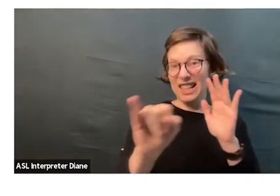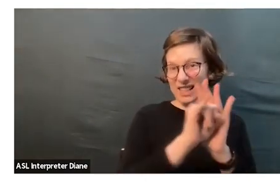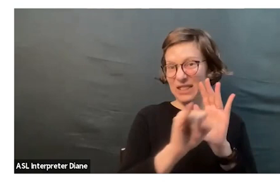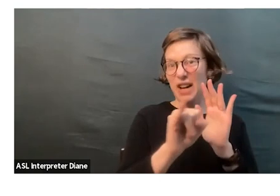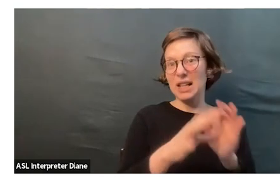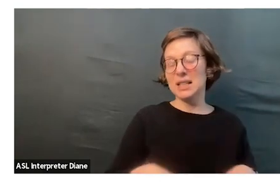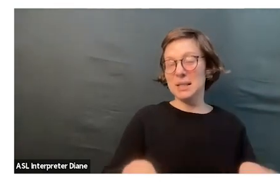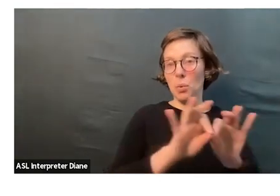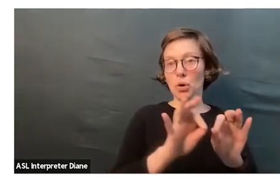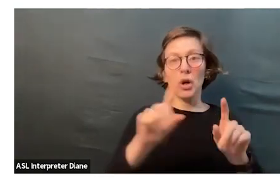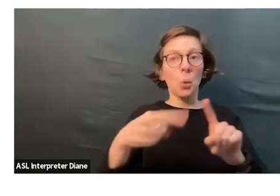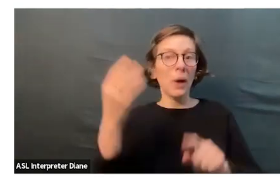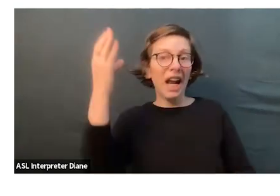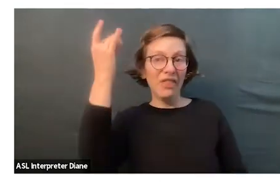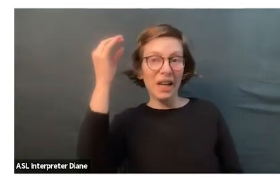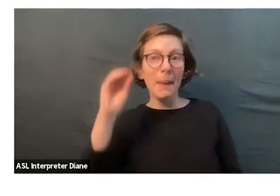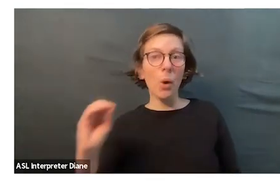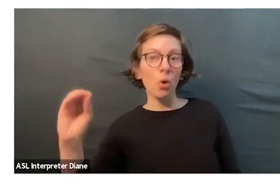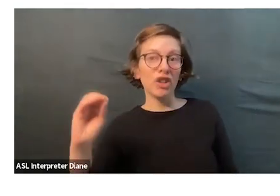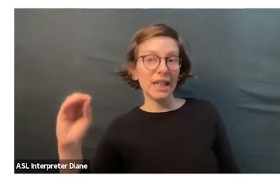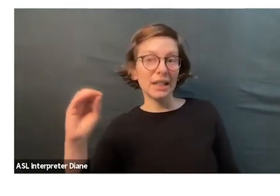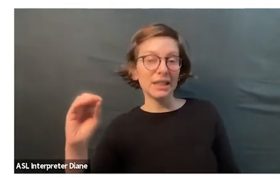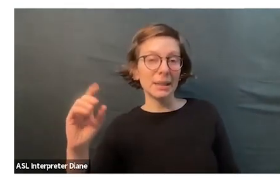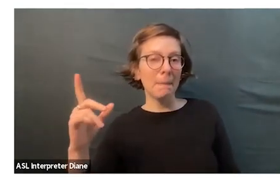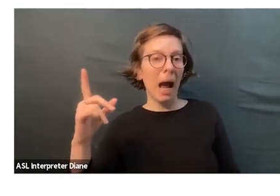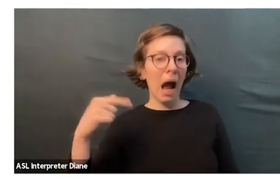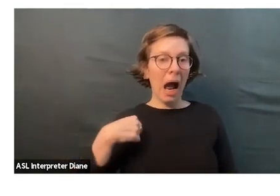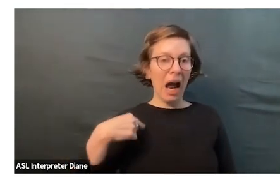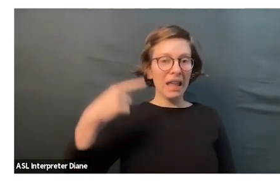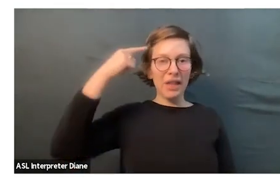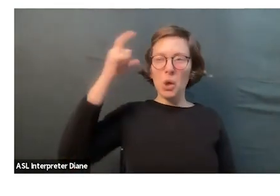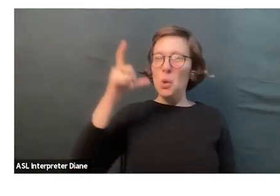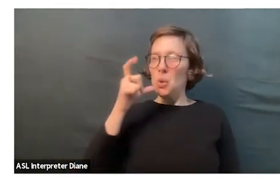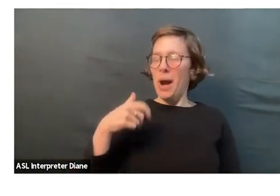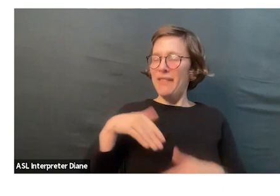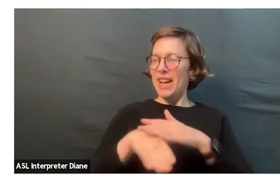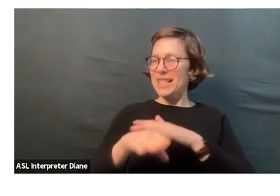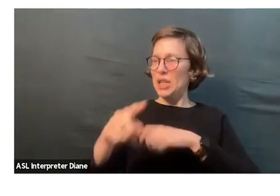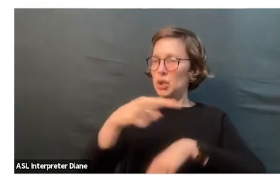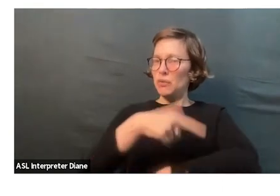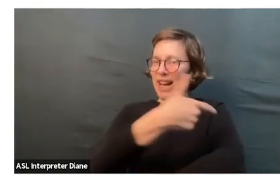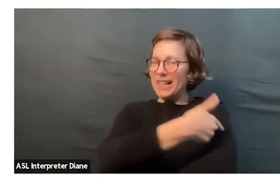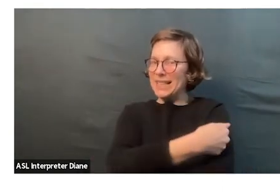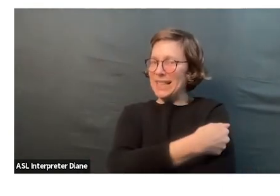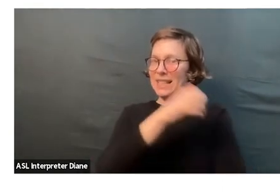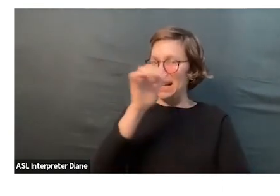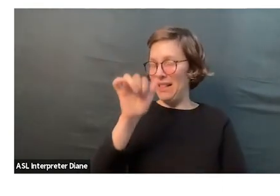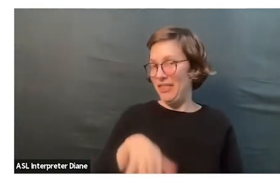them in the deserts of Chile or in on the African continent. That's Orientalism. That's somebody else's problem to deal with